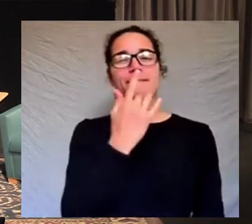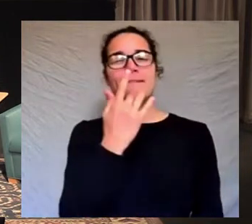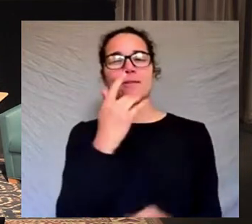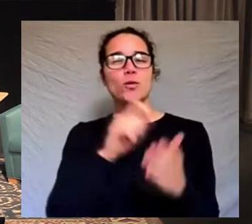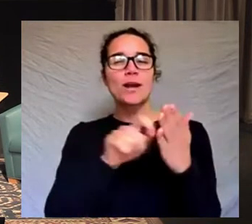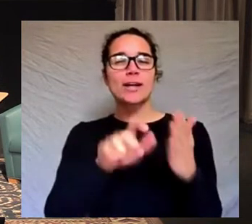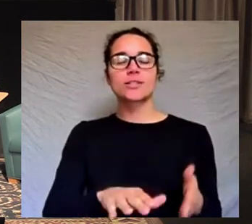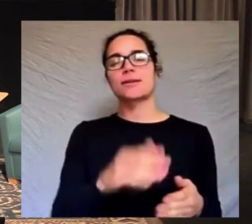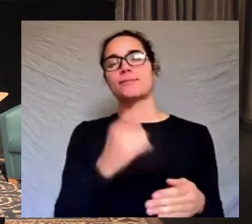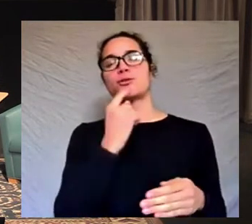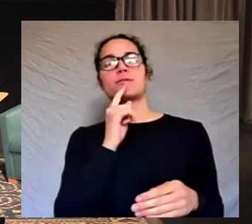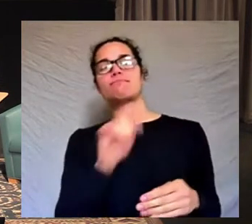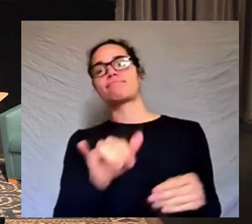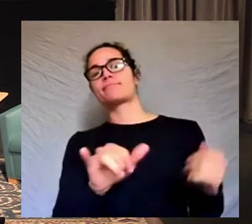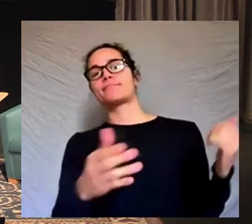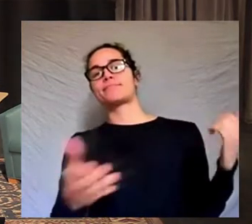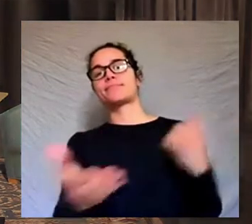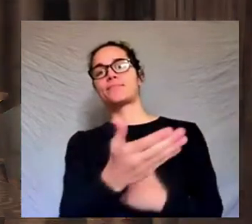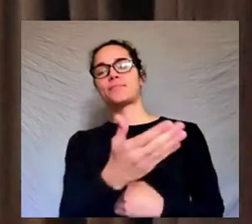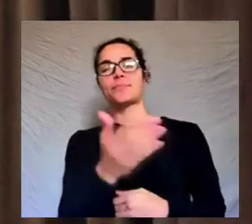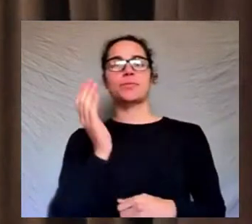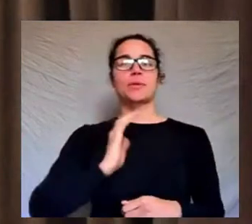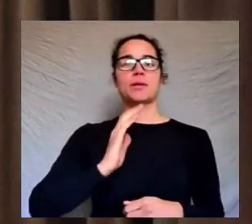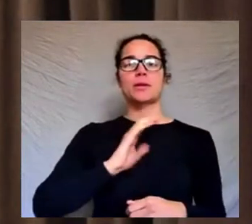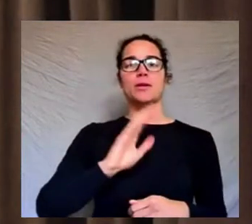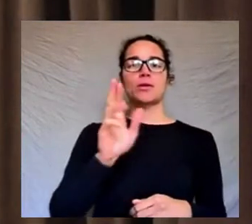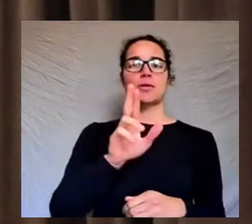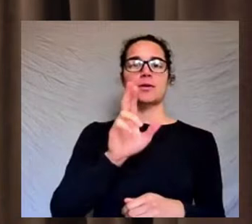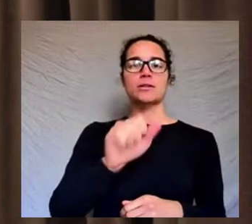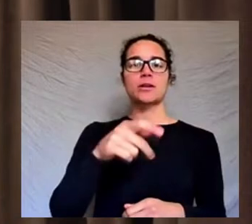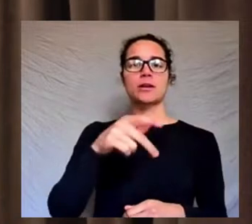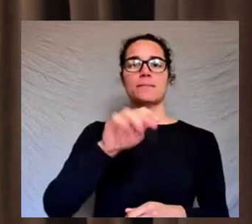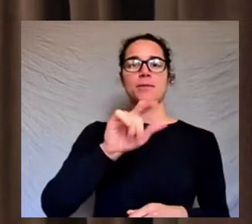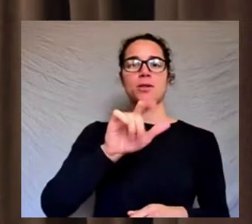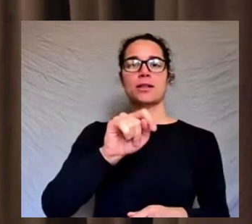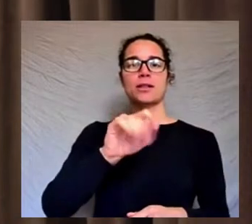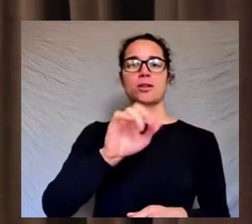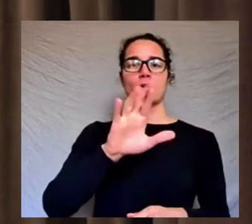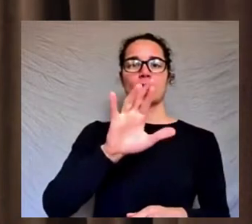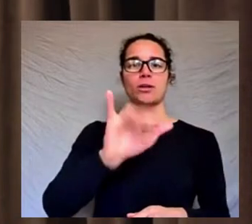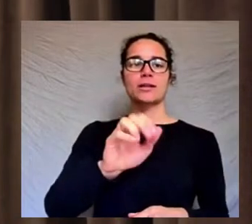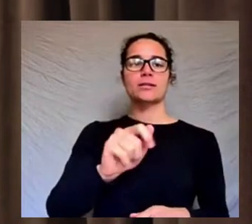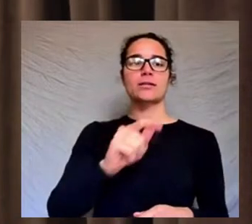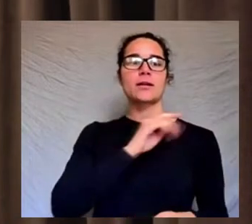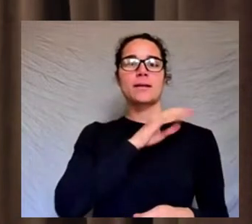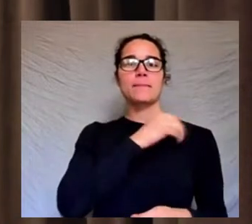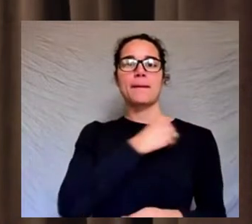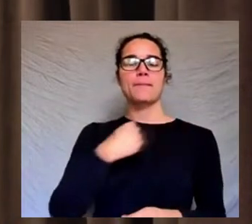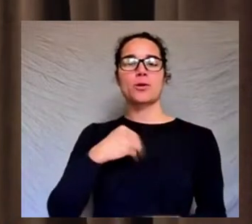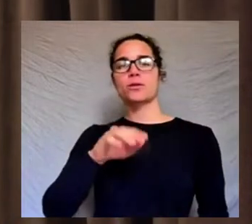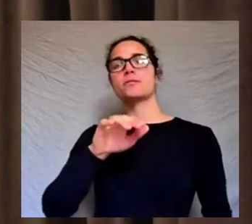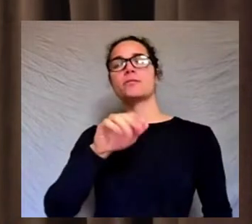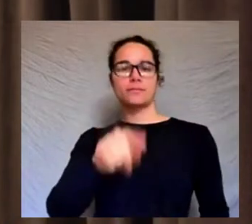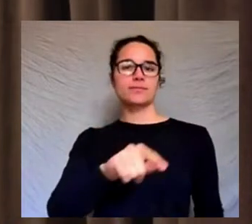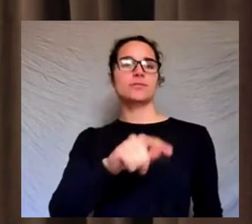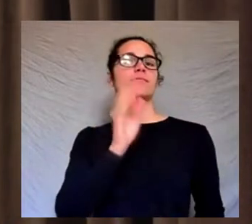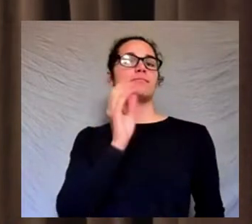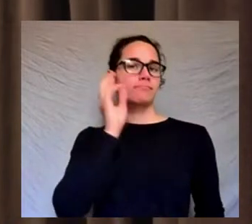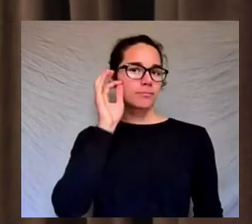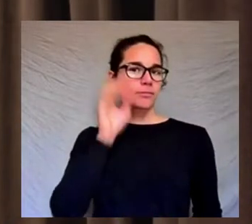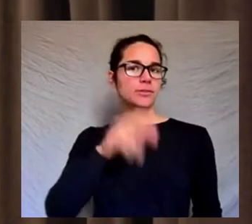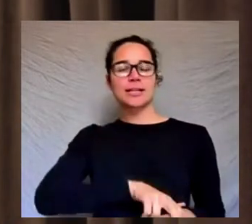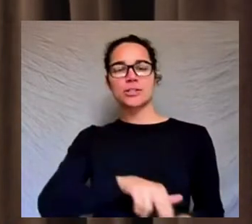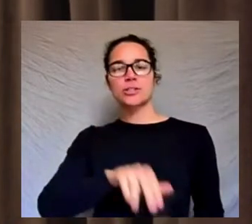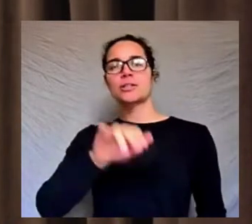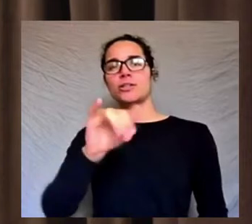favorite writers as well, is the former U.S. Poet Laureate and the member of the Muscogee Creek Nation, Joy Harjo. In her poem,